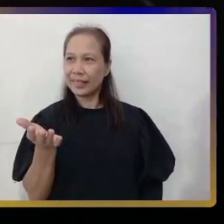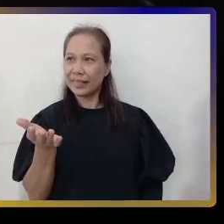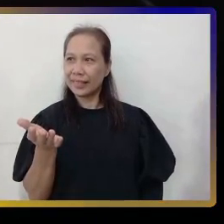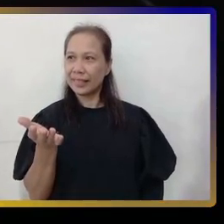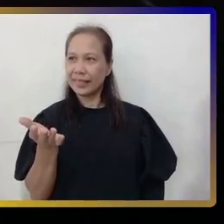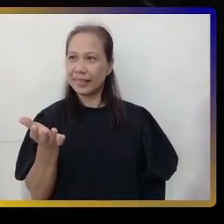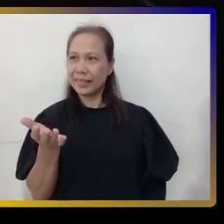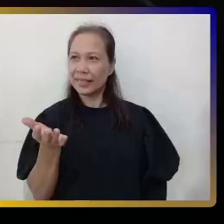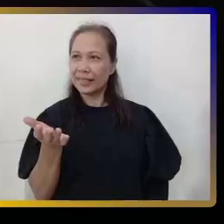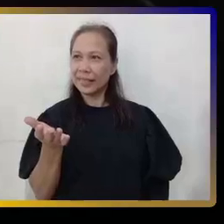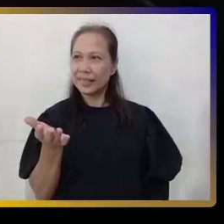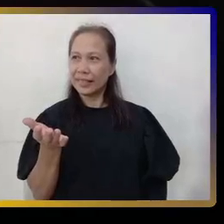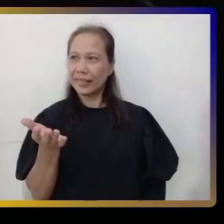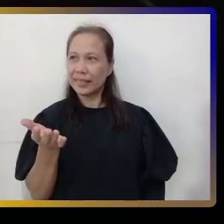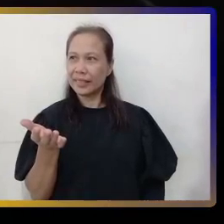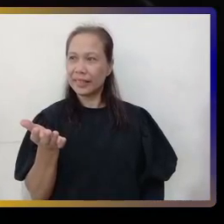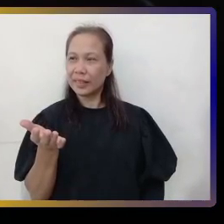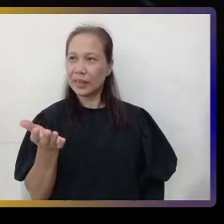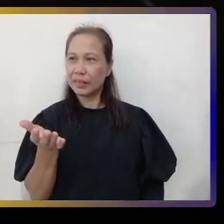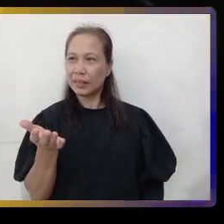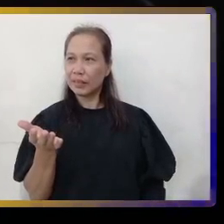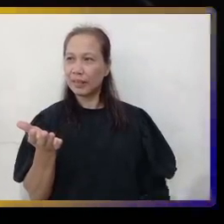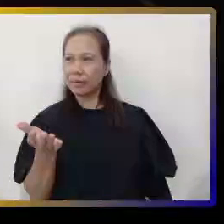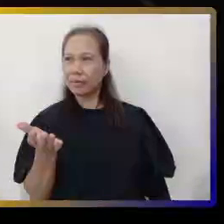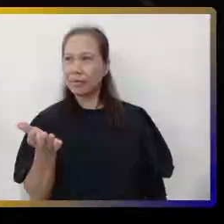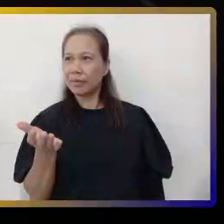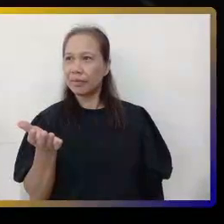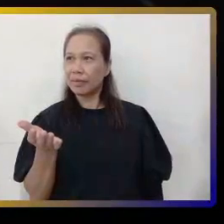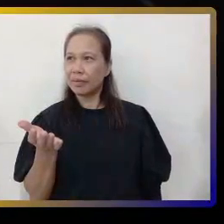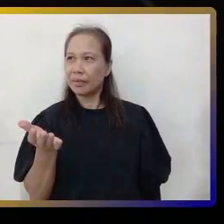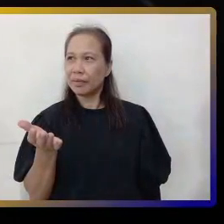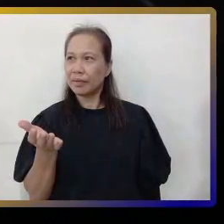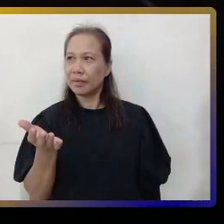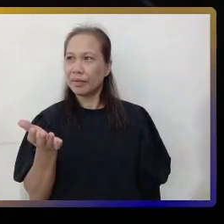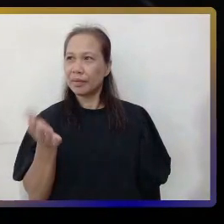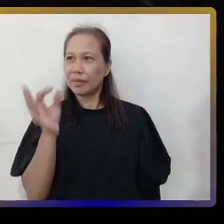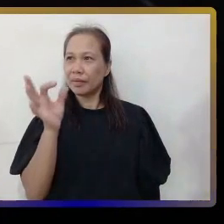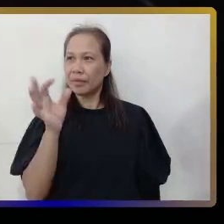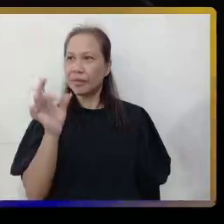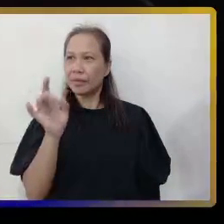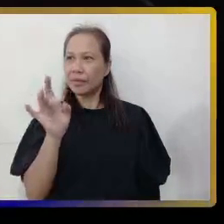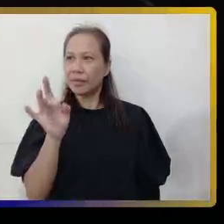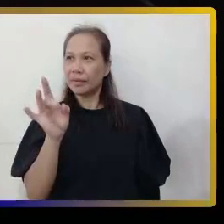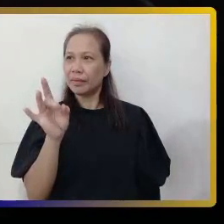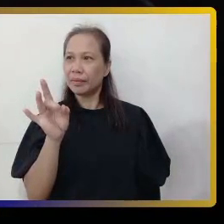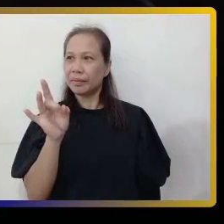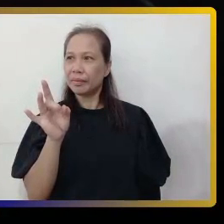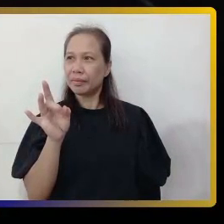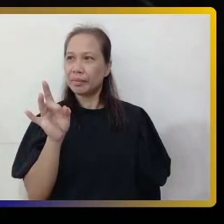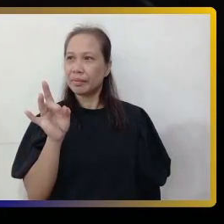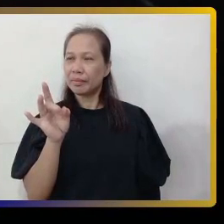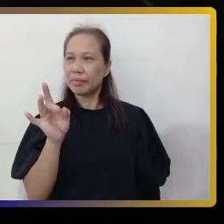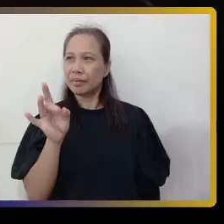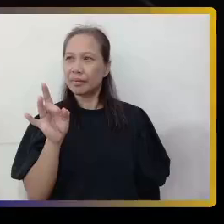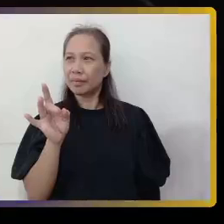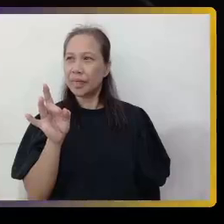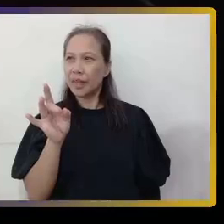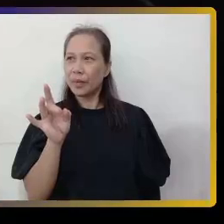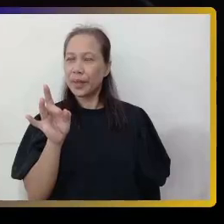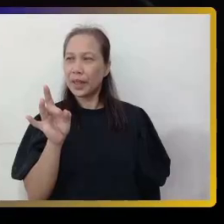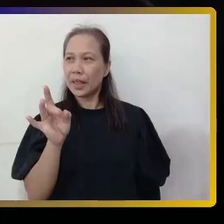sacrifice is it not Evil the L and sick is it not